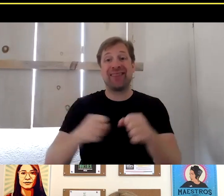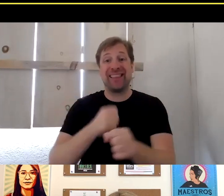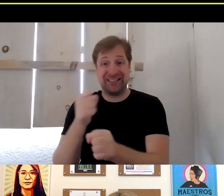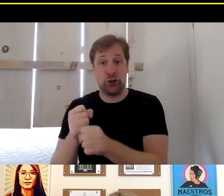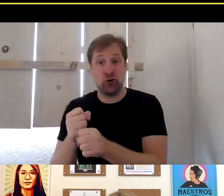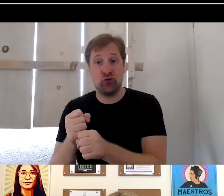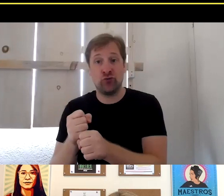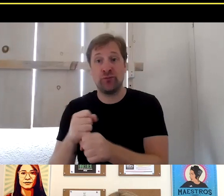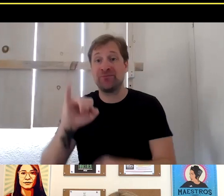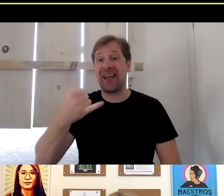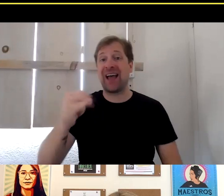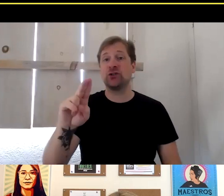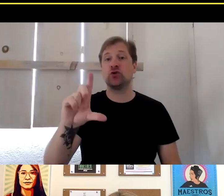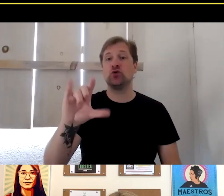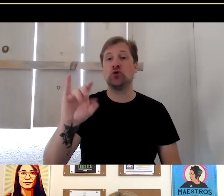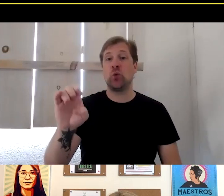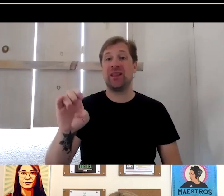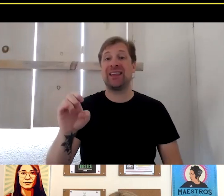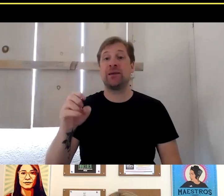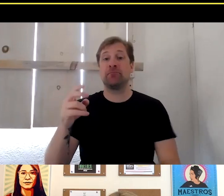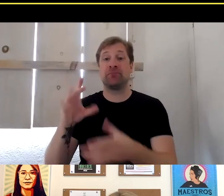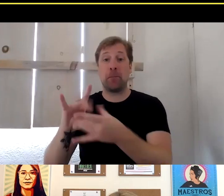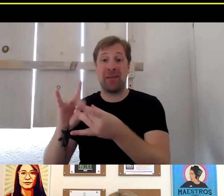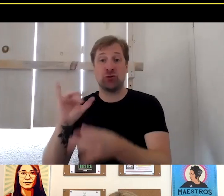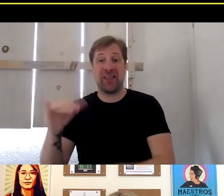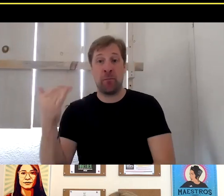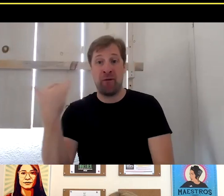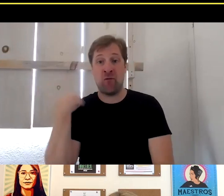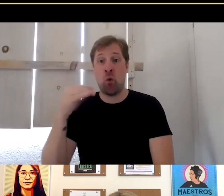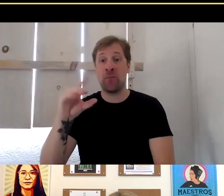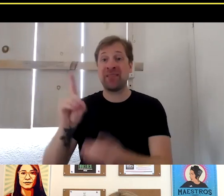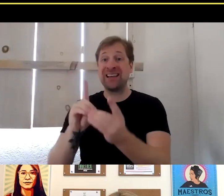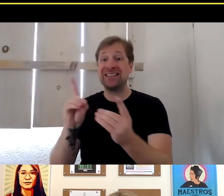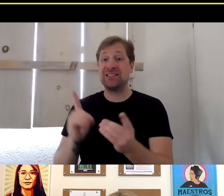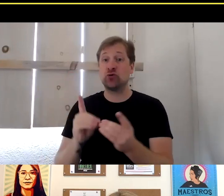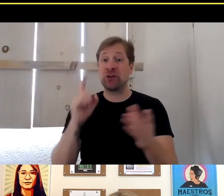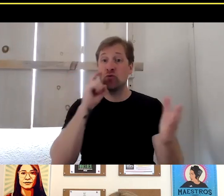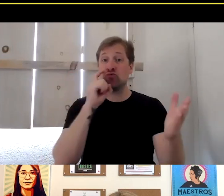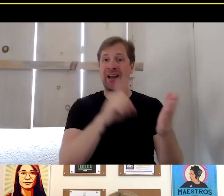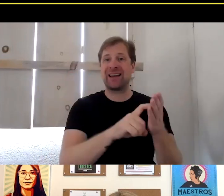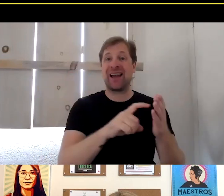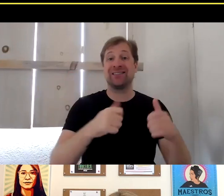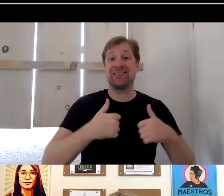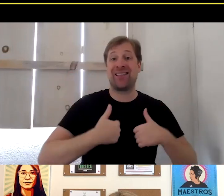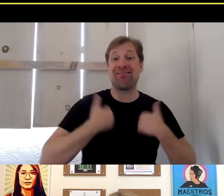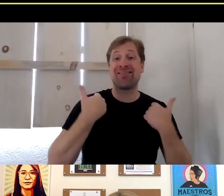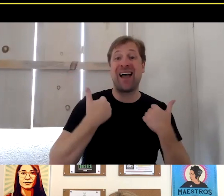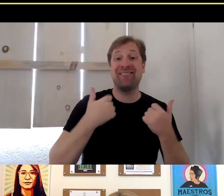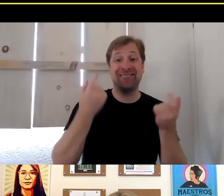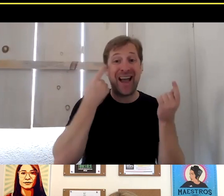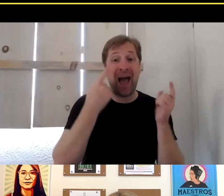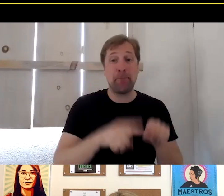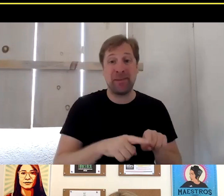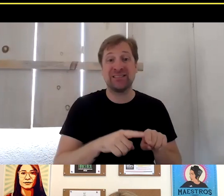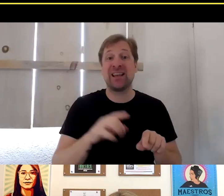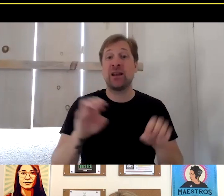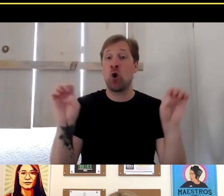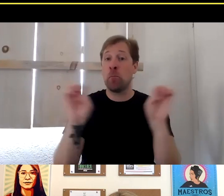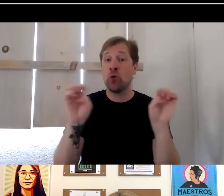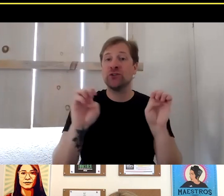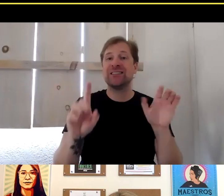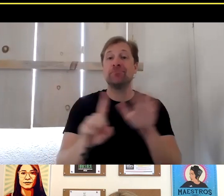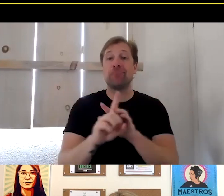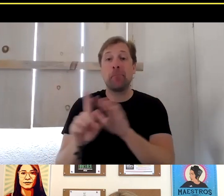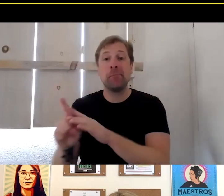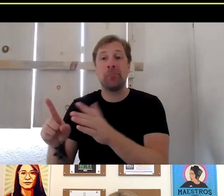Julie stated earlier, the district recognizes that life happens and there will be emergencies on occasion, and